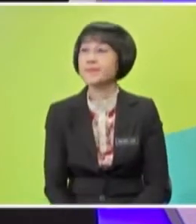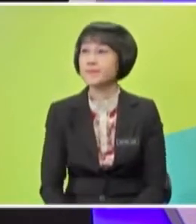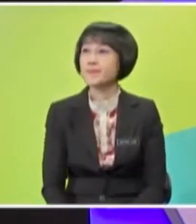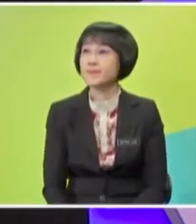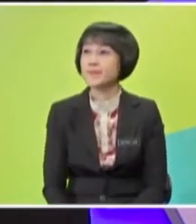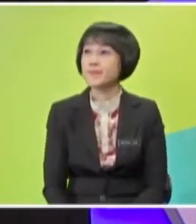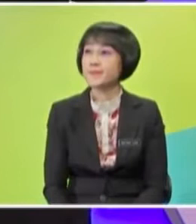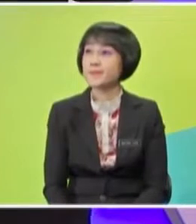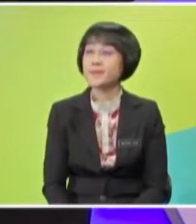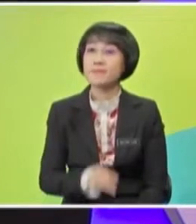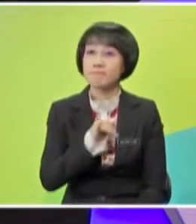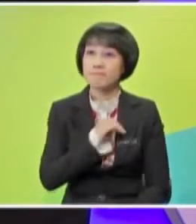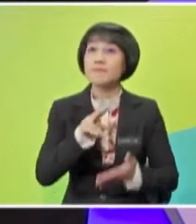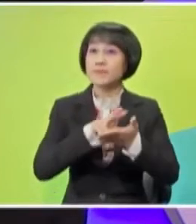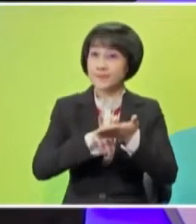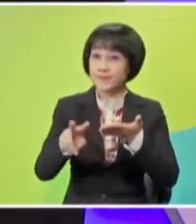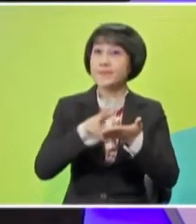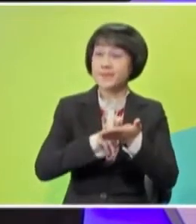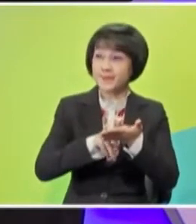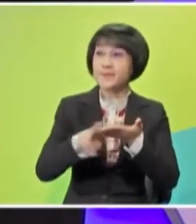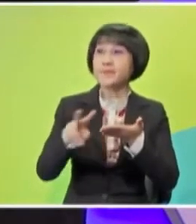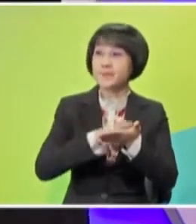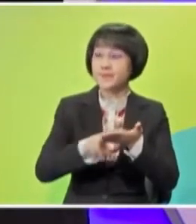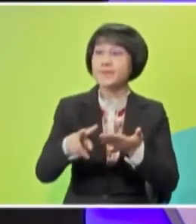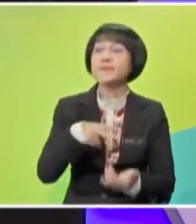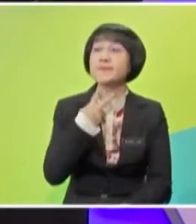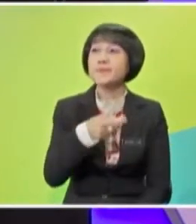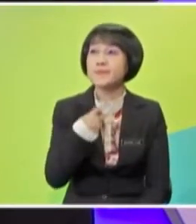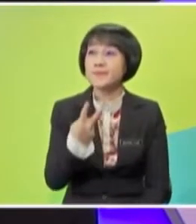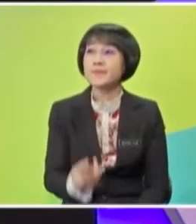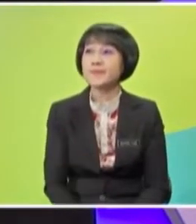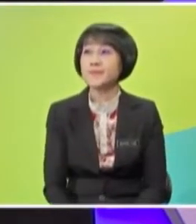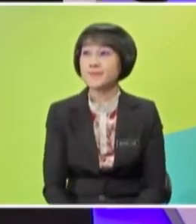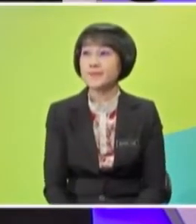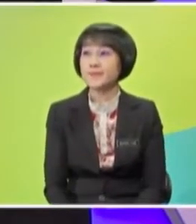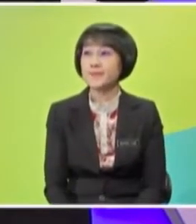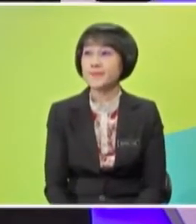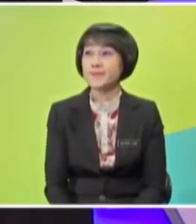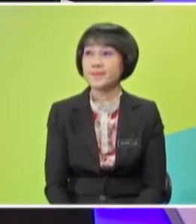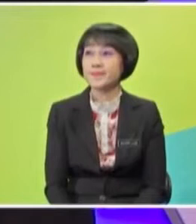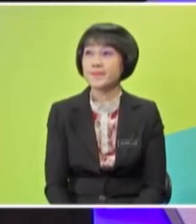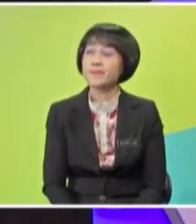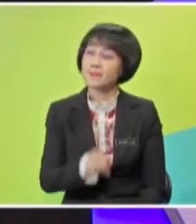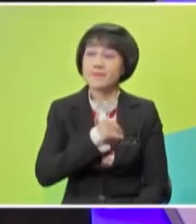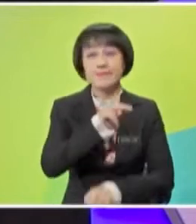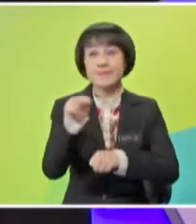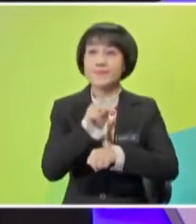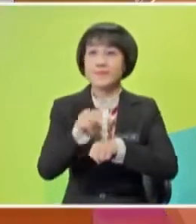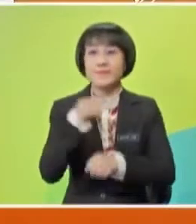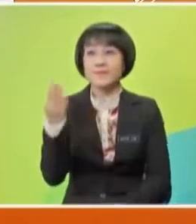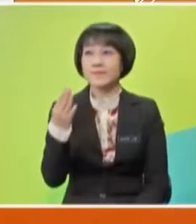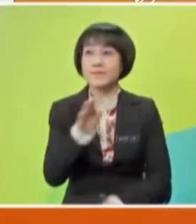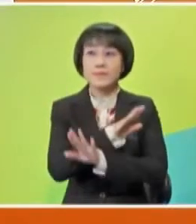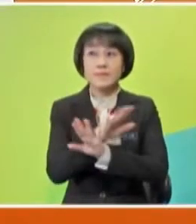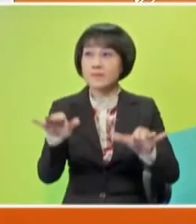I just read it without knowing how how the tones would be, right? Okay. So I'll be natural. Don't stay up